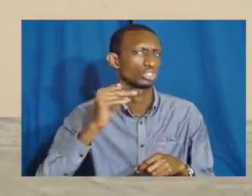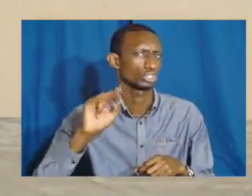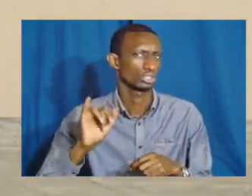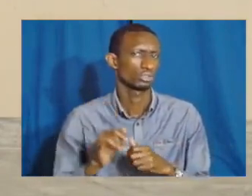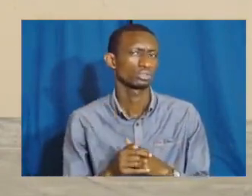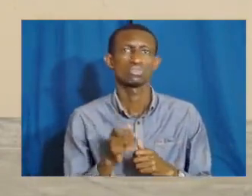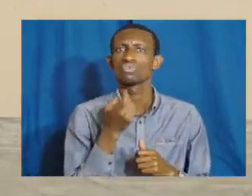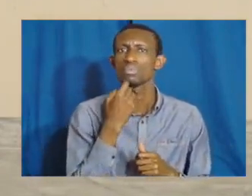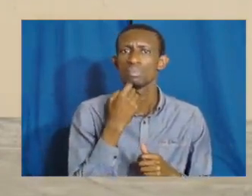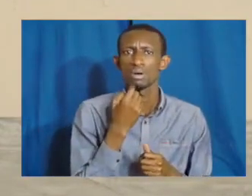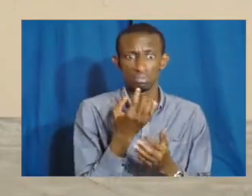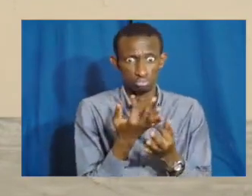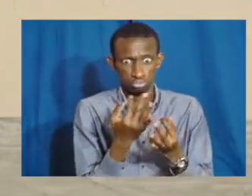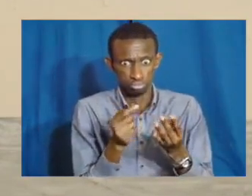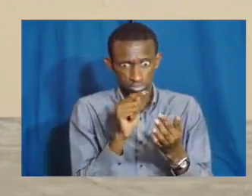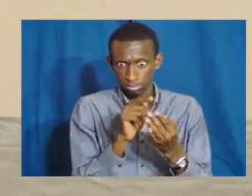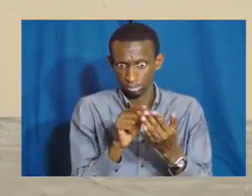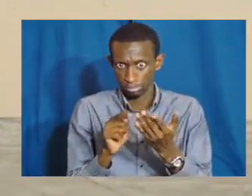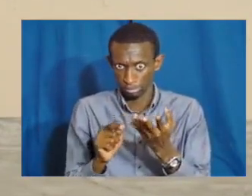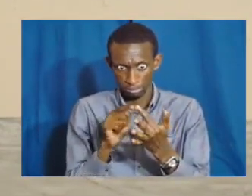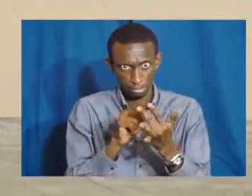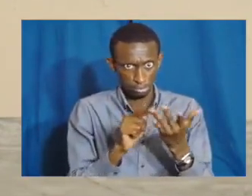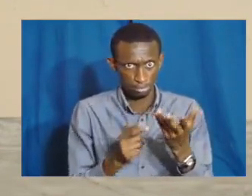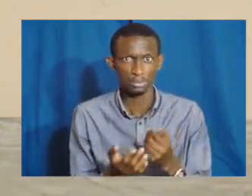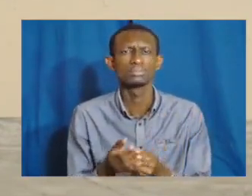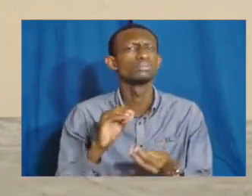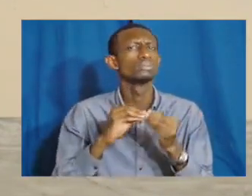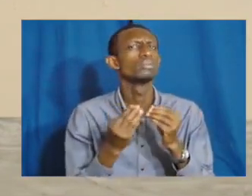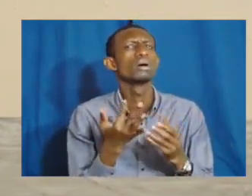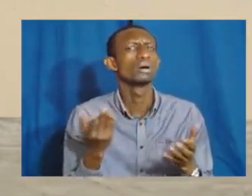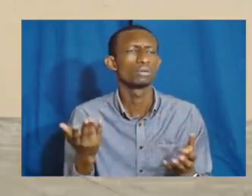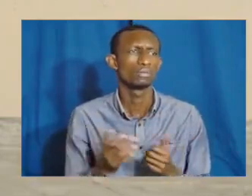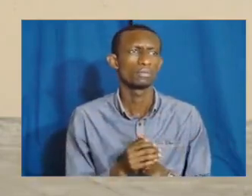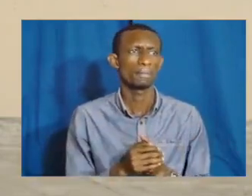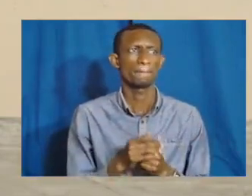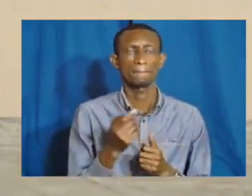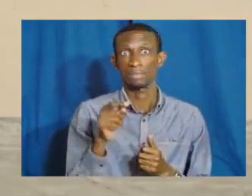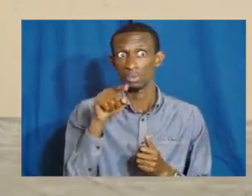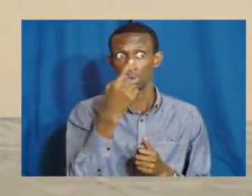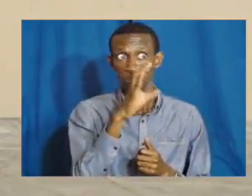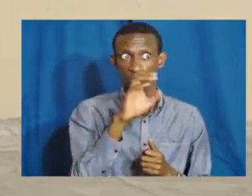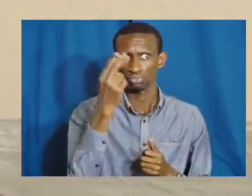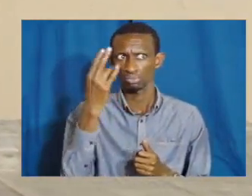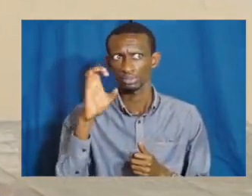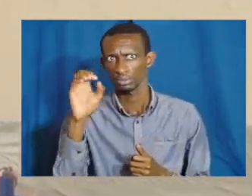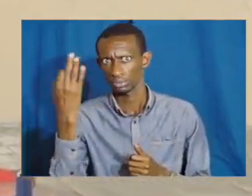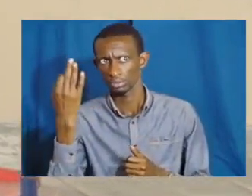number of hydrogen. You have to number them as we've been doing. 1, 2, 3. So you know the 2, this